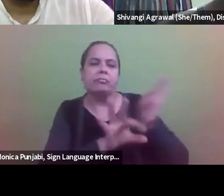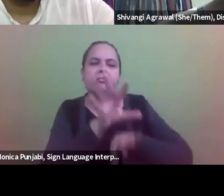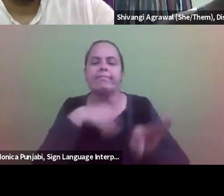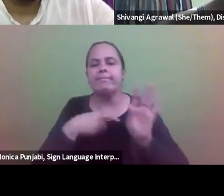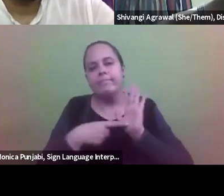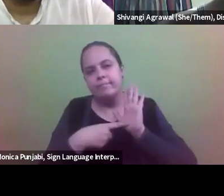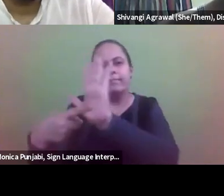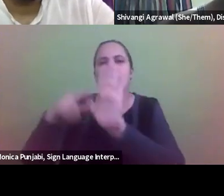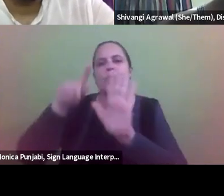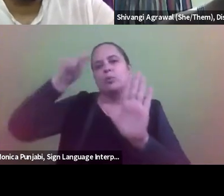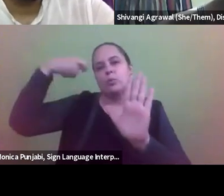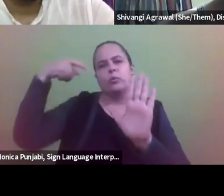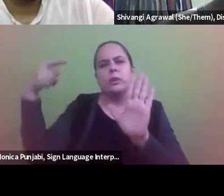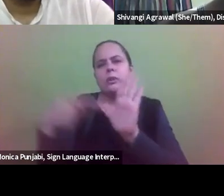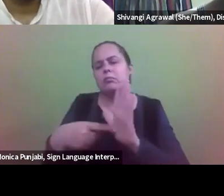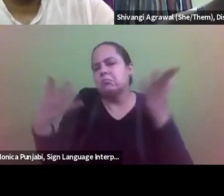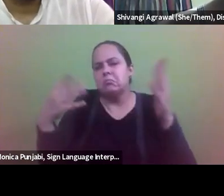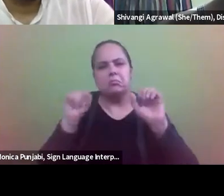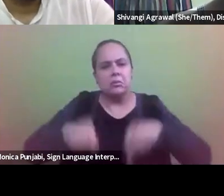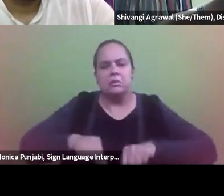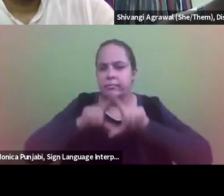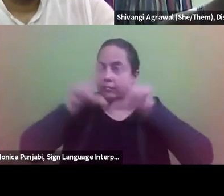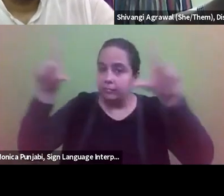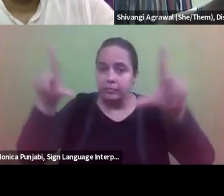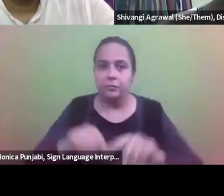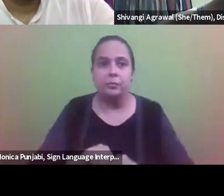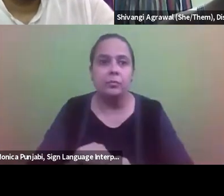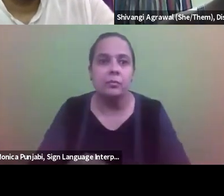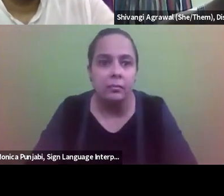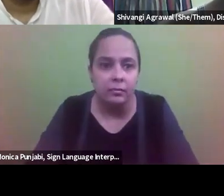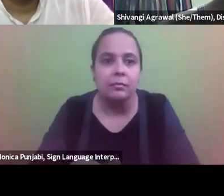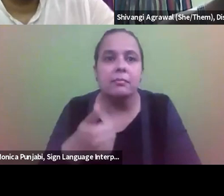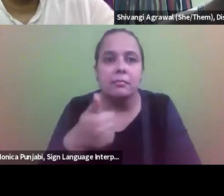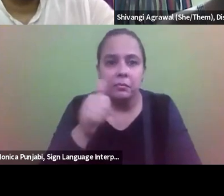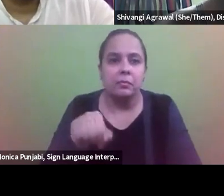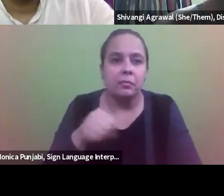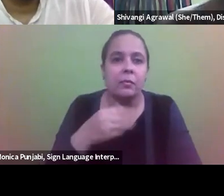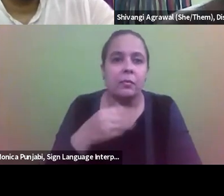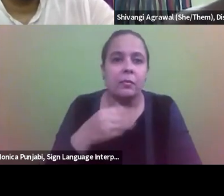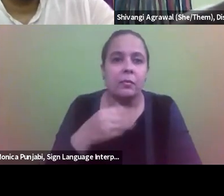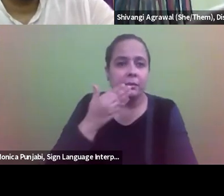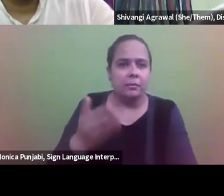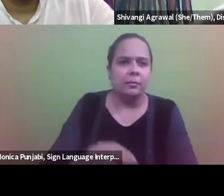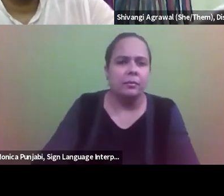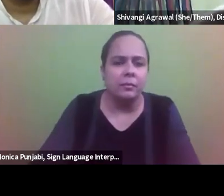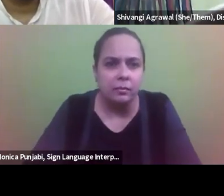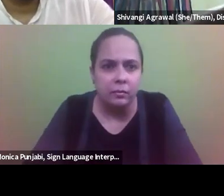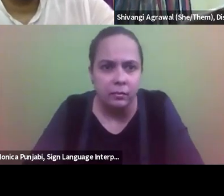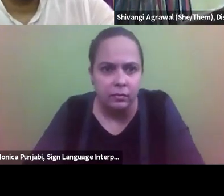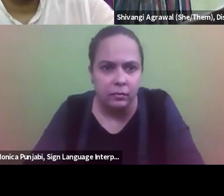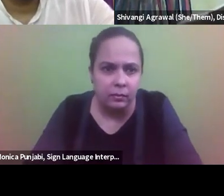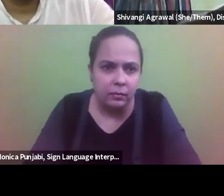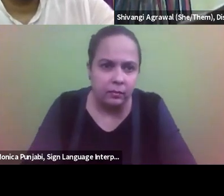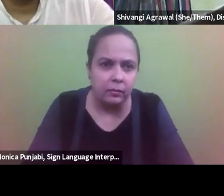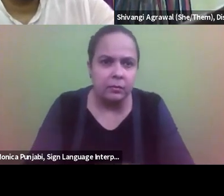That's beautiful. Thank you, Faraz. I was reminded in your remarks about an interview I heard with a